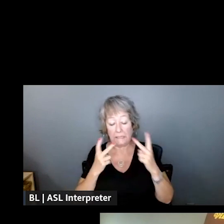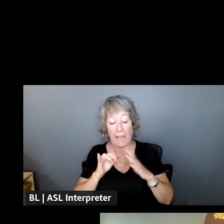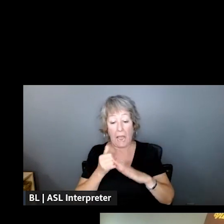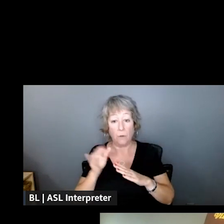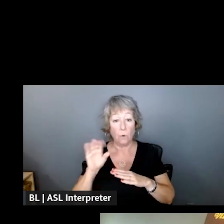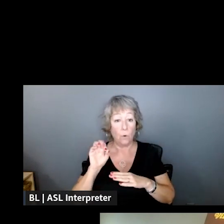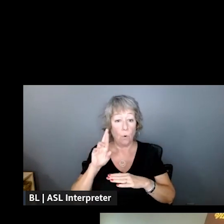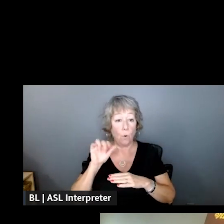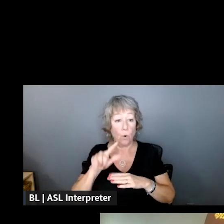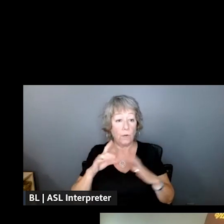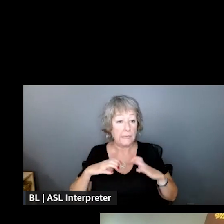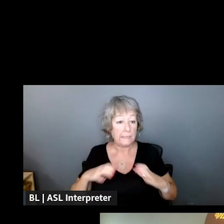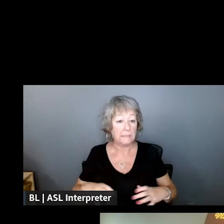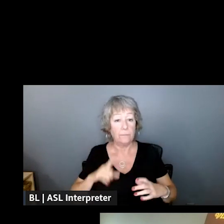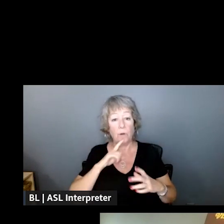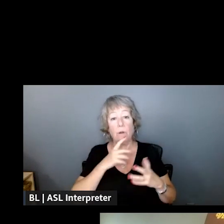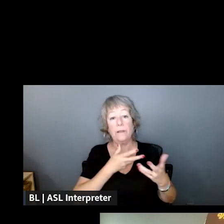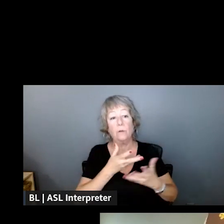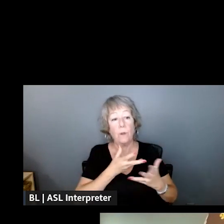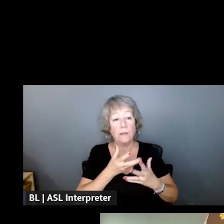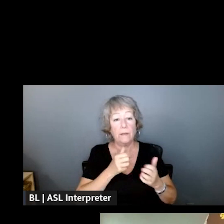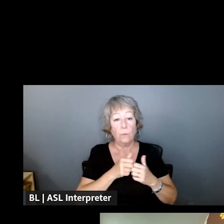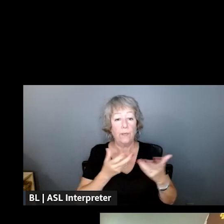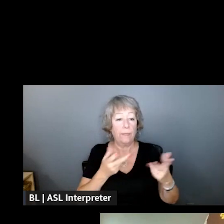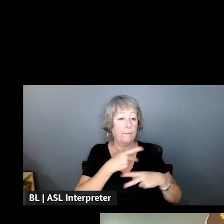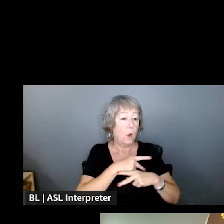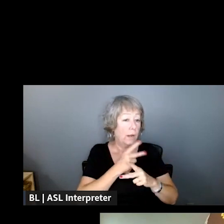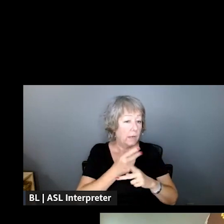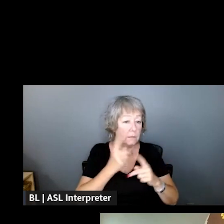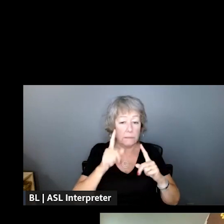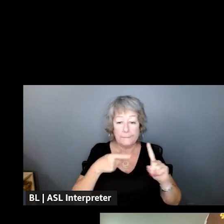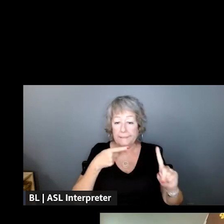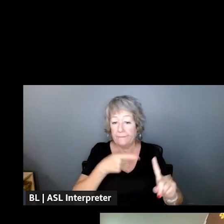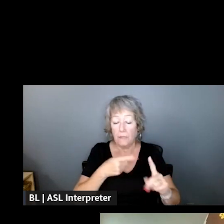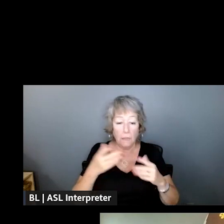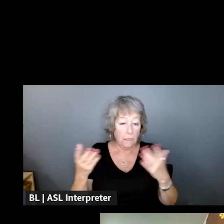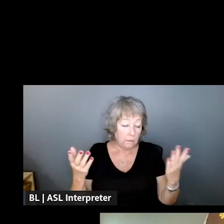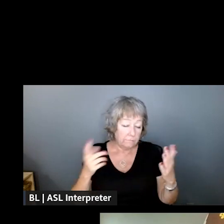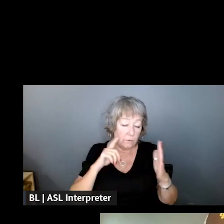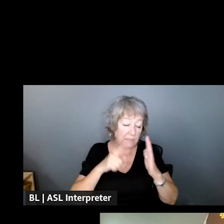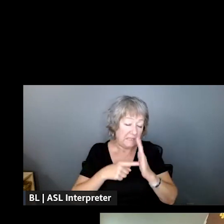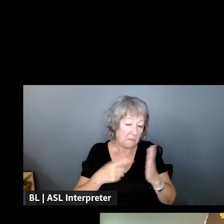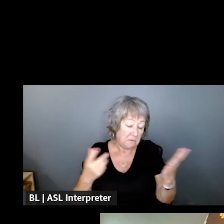organization's customers are interacting with some new product, for example.